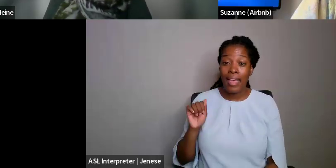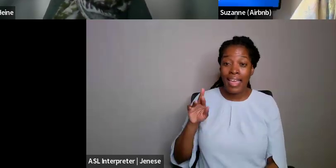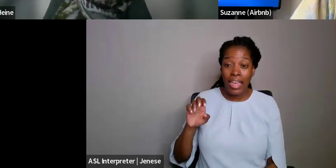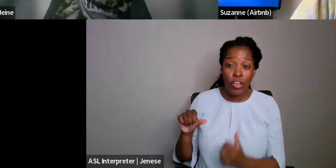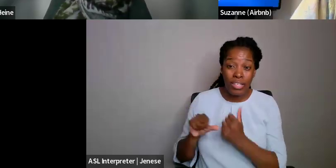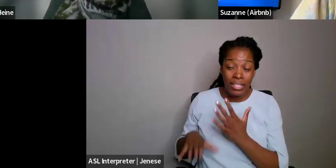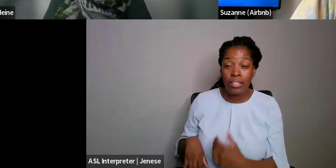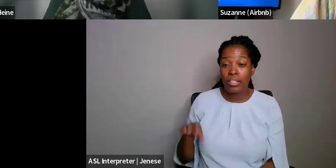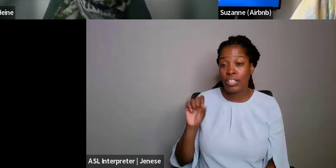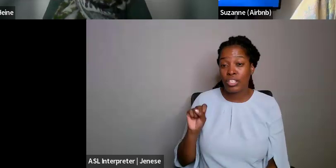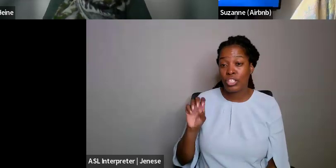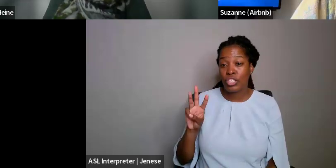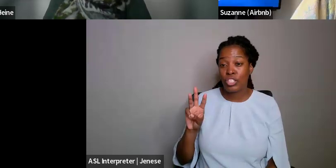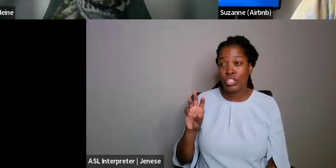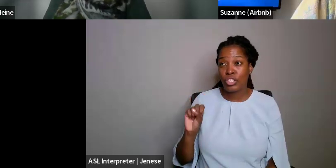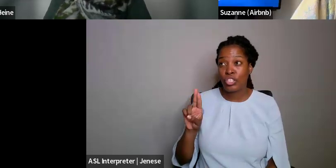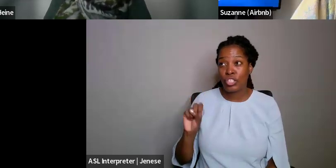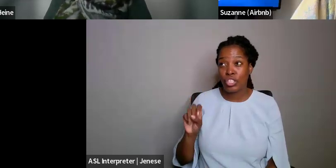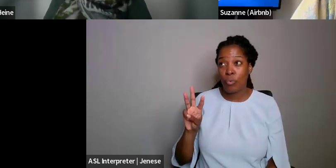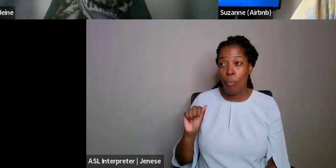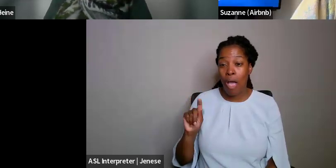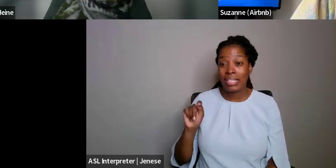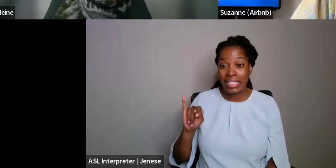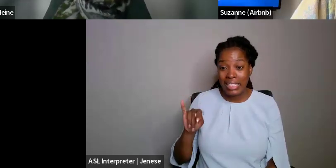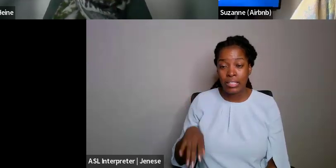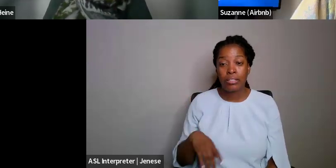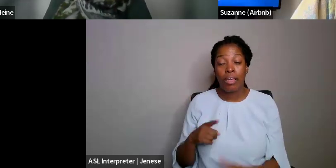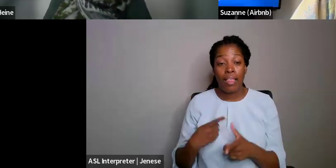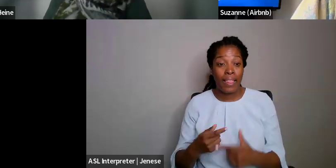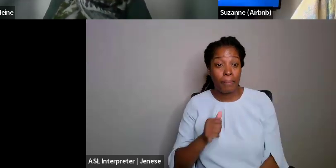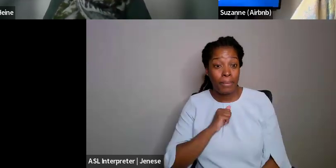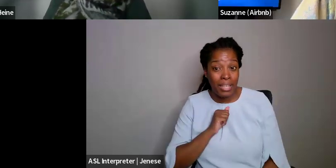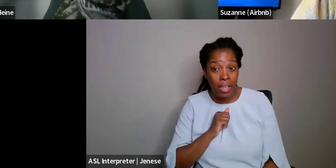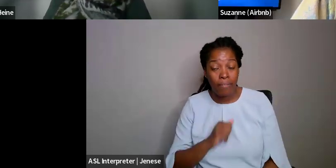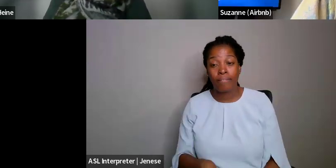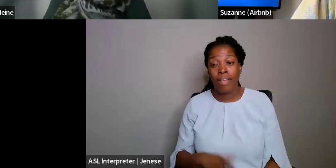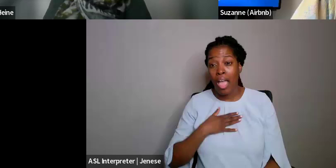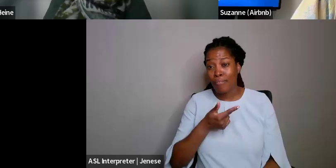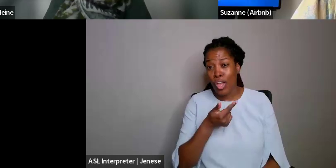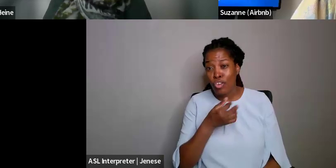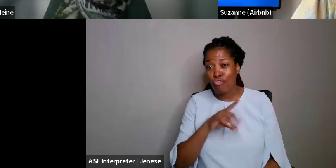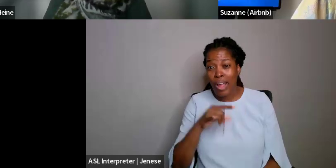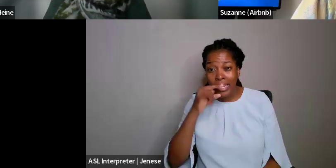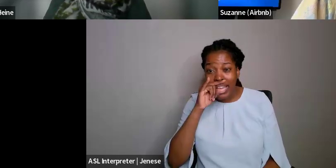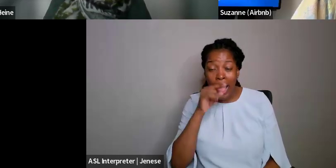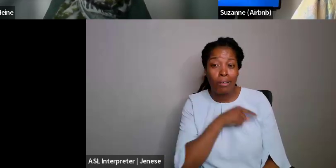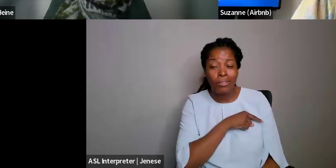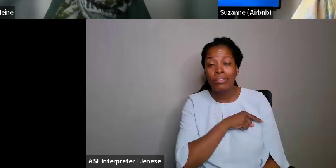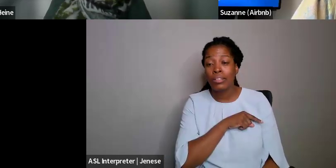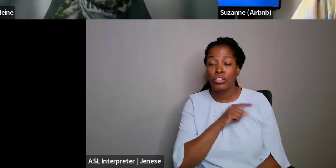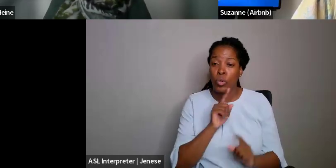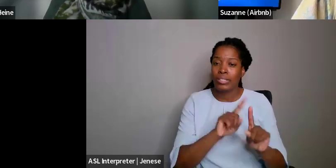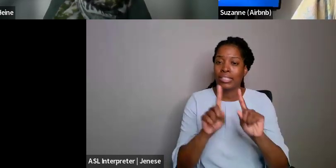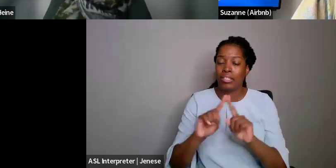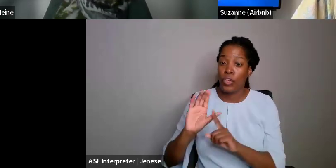Siswati, and then myself. So, and I've got a little grandchild. So yeah, they get to mix with the different cultures